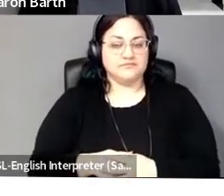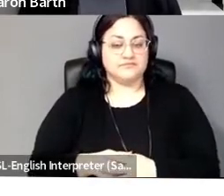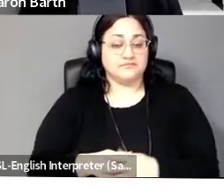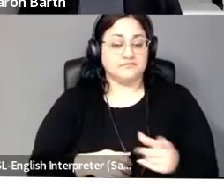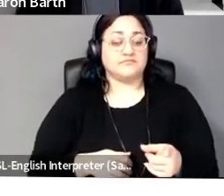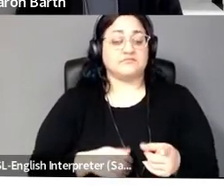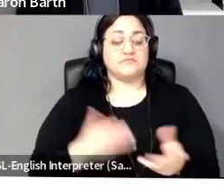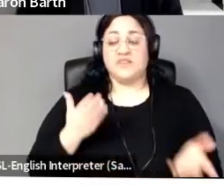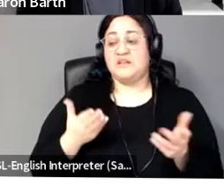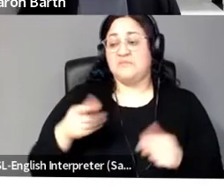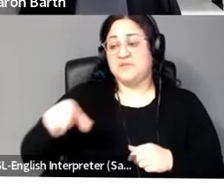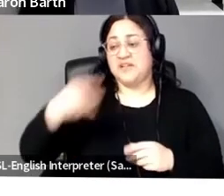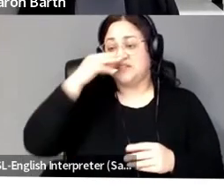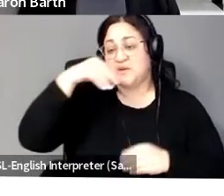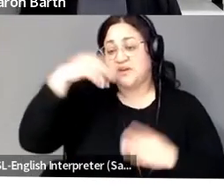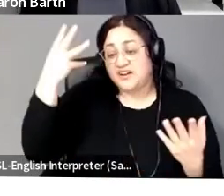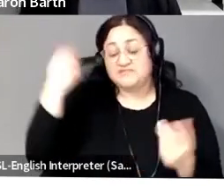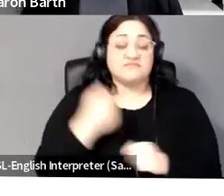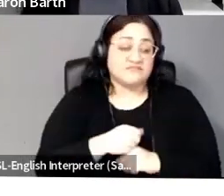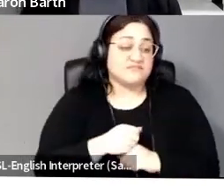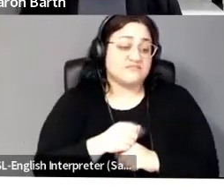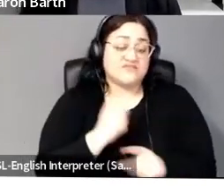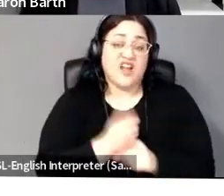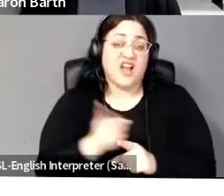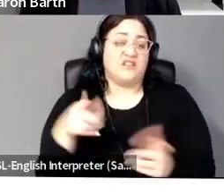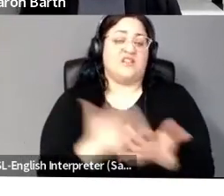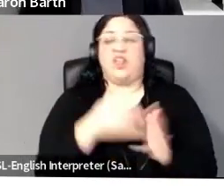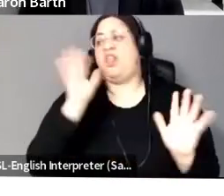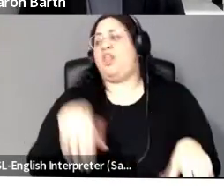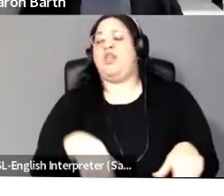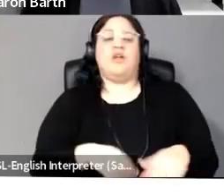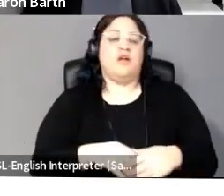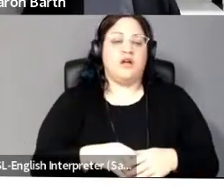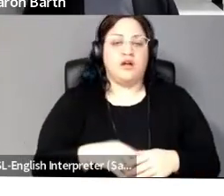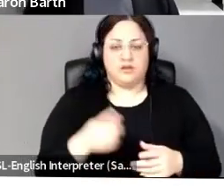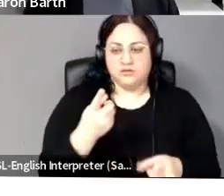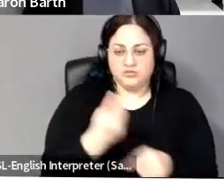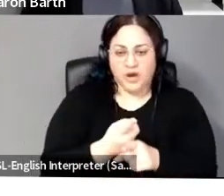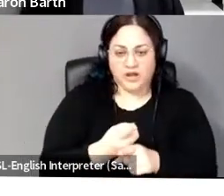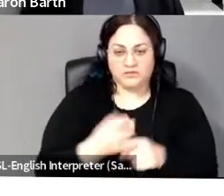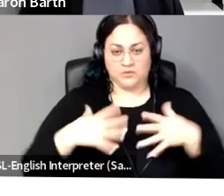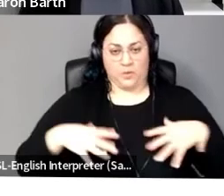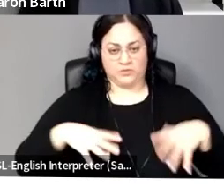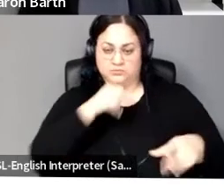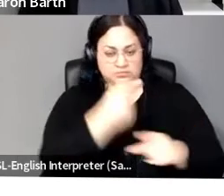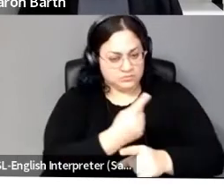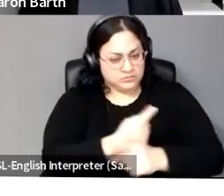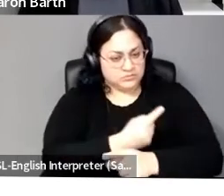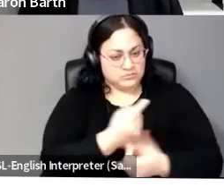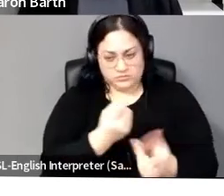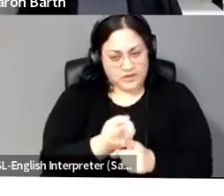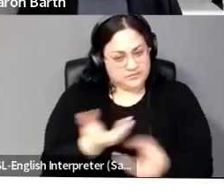Yeah, doesn't care maybe about the meeting. That's an interesting one. Exactly. Like didn't even get dressed up, right?